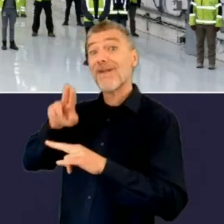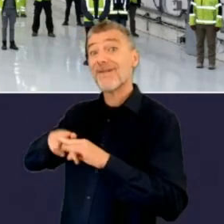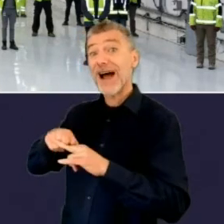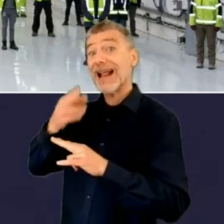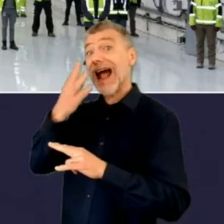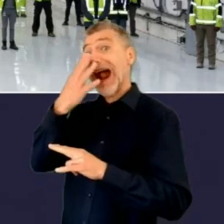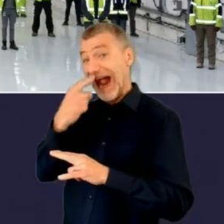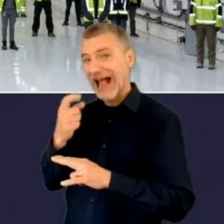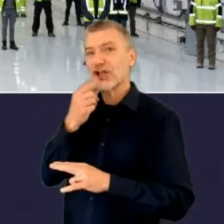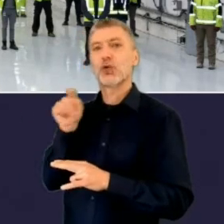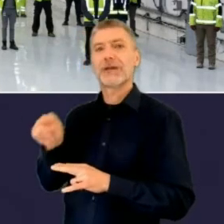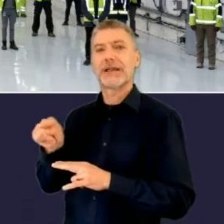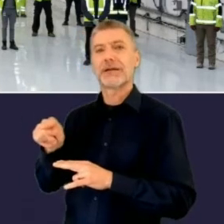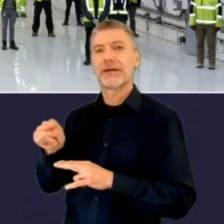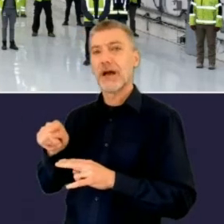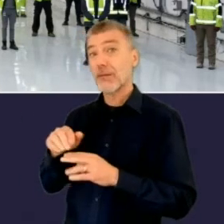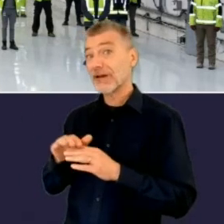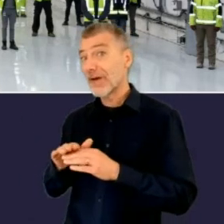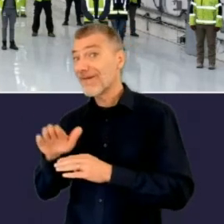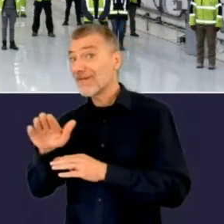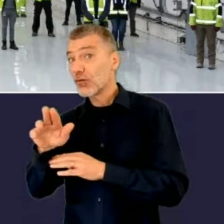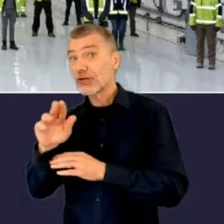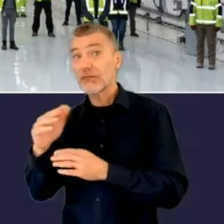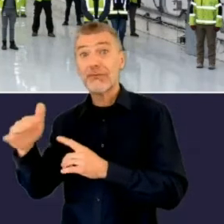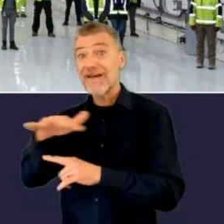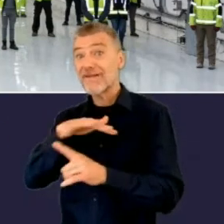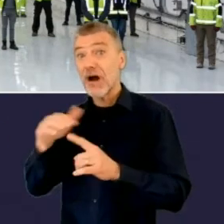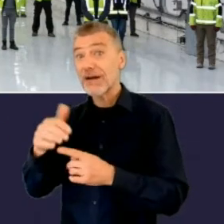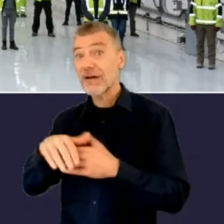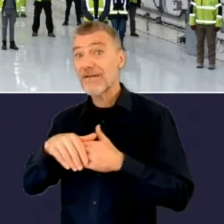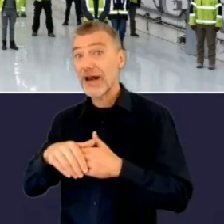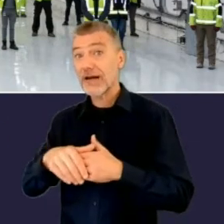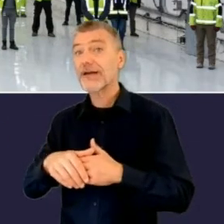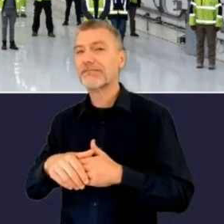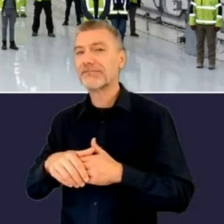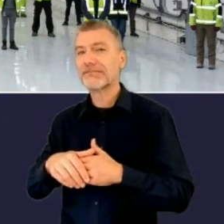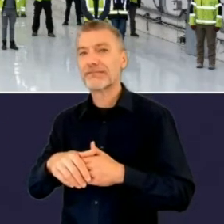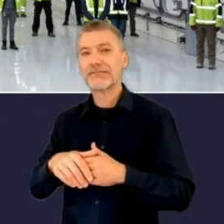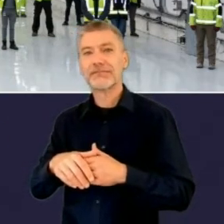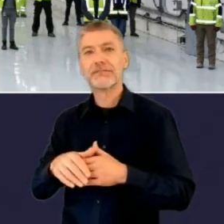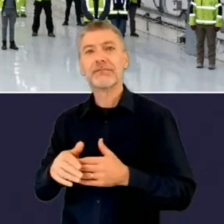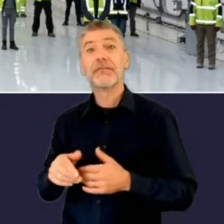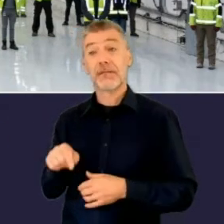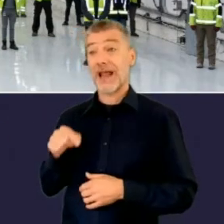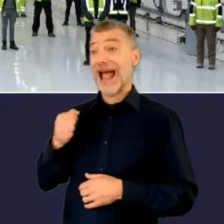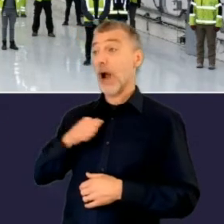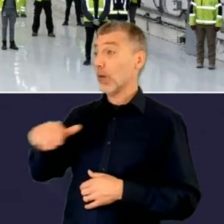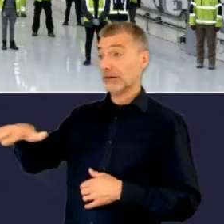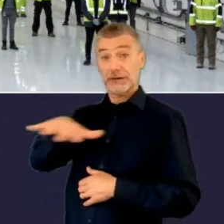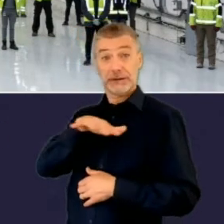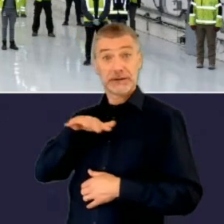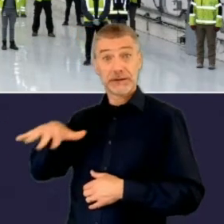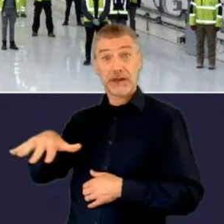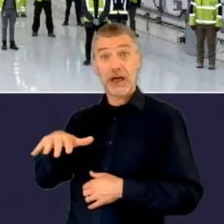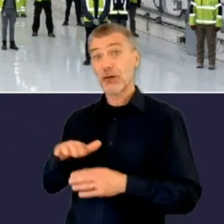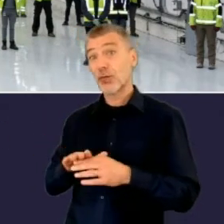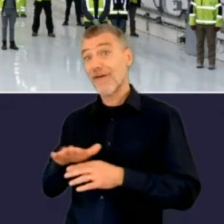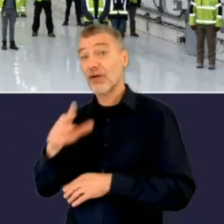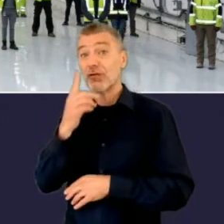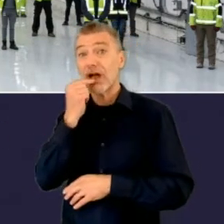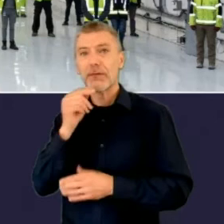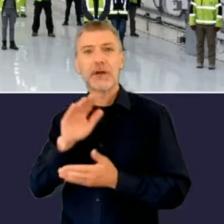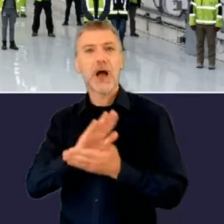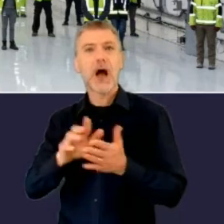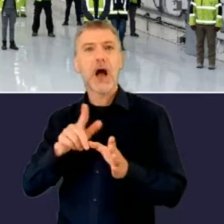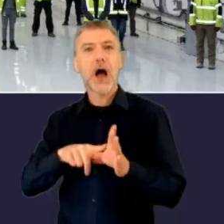more environmentally friendly future. And as well, the site has also been designed to have the capability to test the hybrid or all-electric